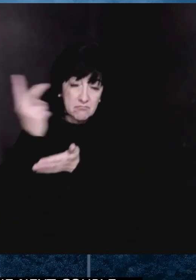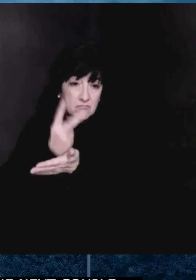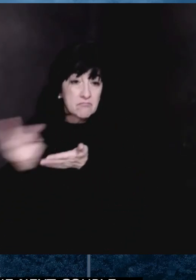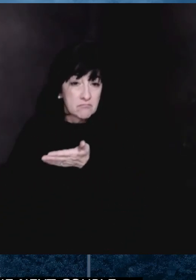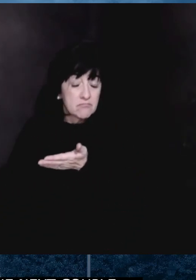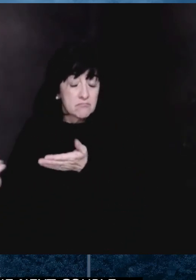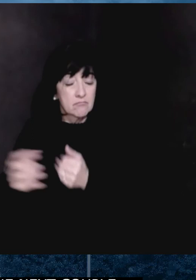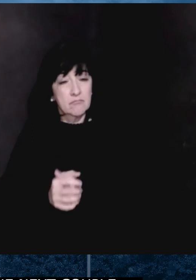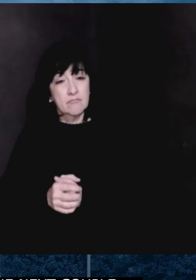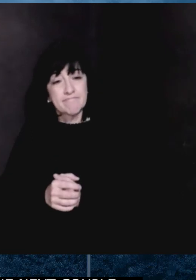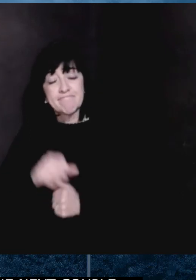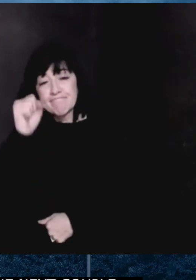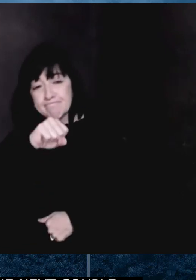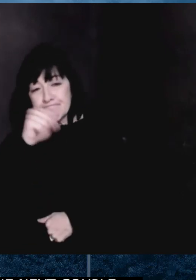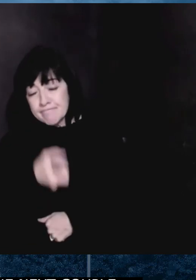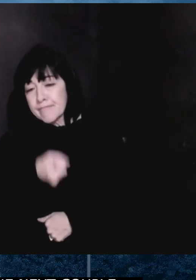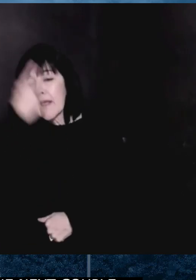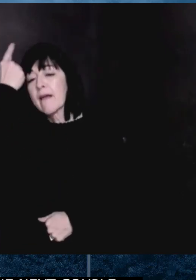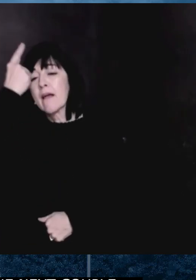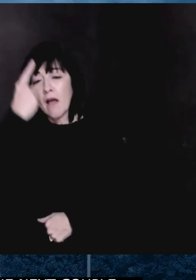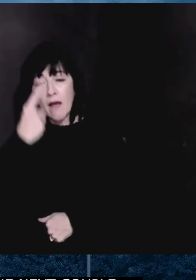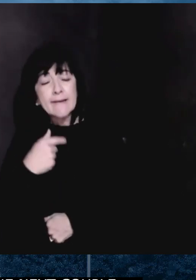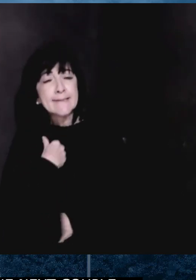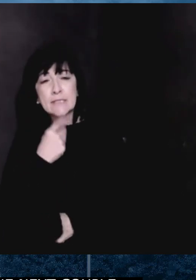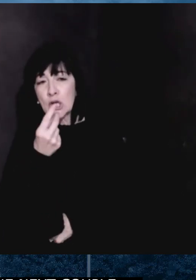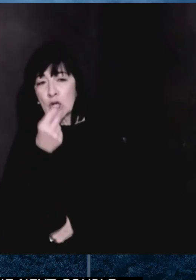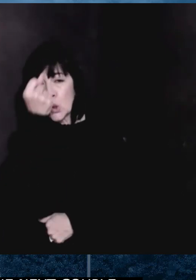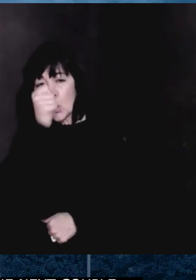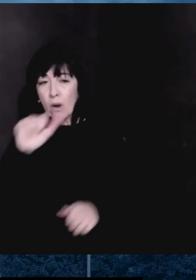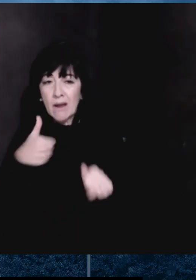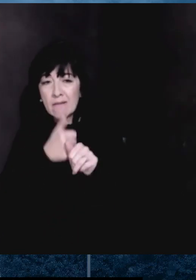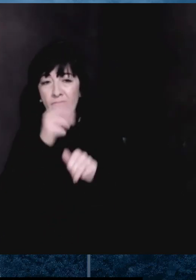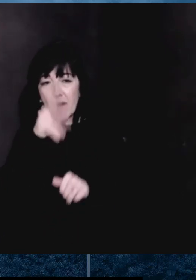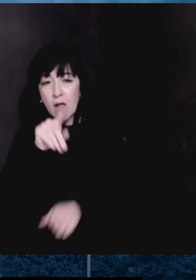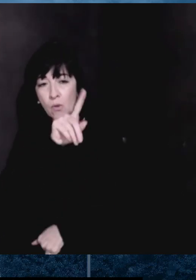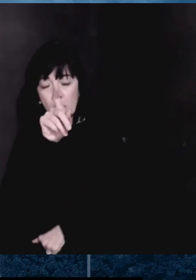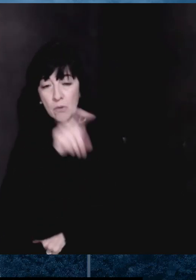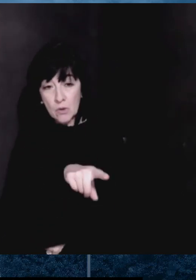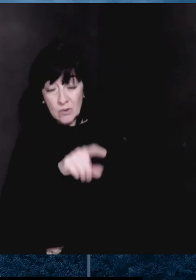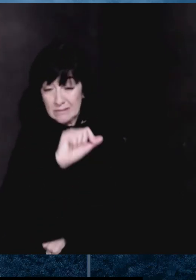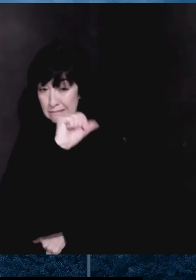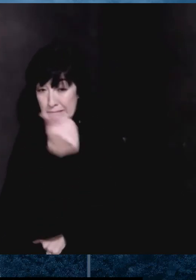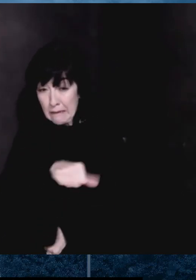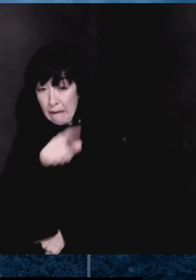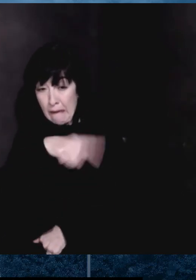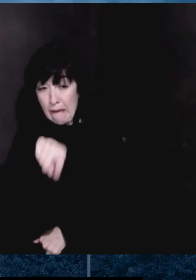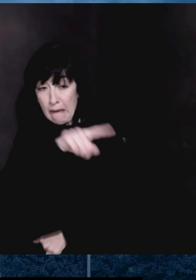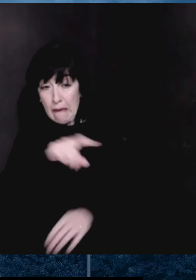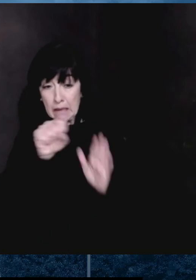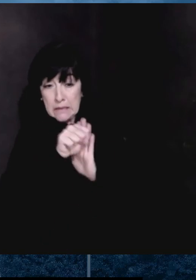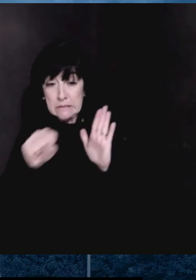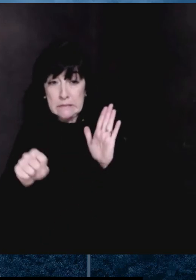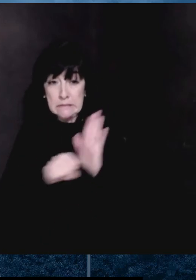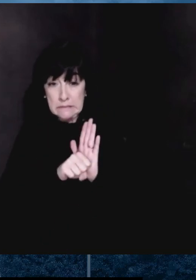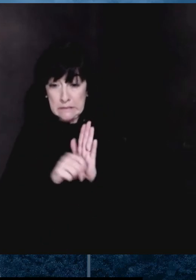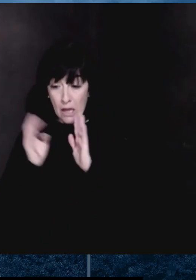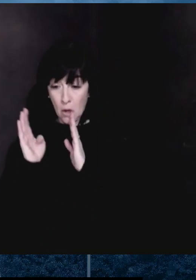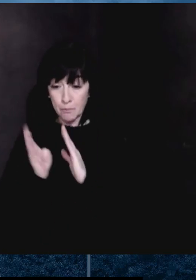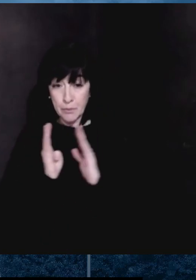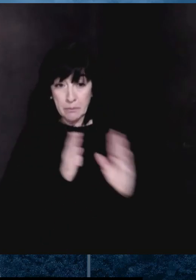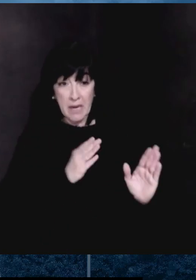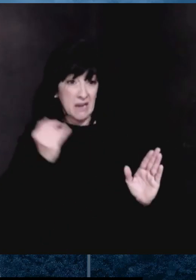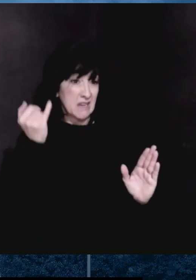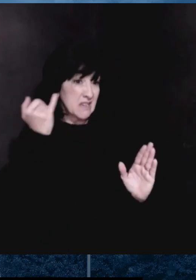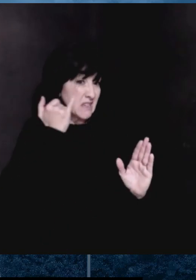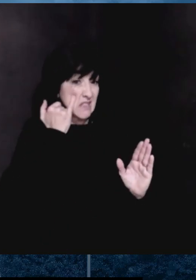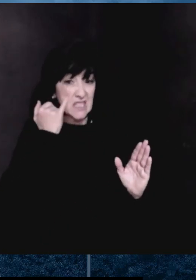it. And one quick follow-up. Did the state explore any worst case scenarios for the holiday season? And do you have